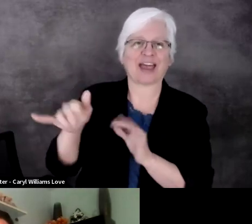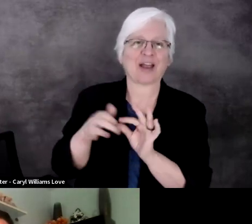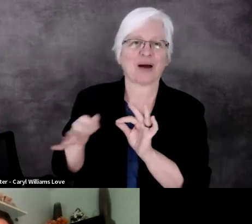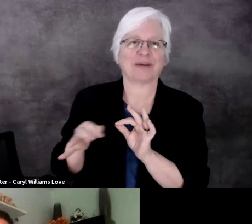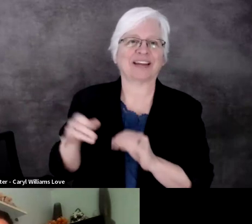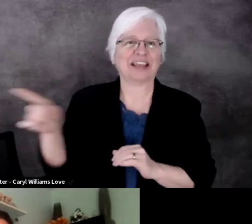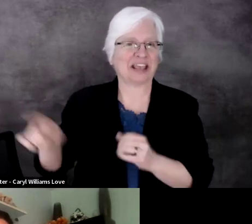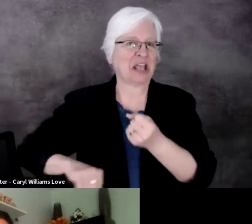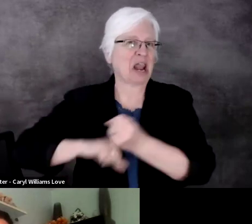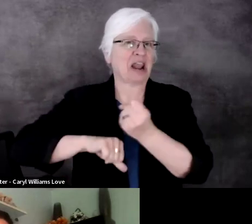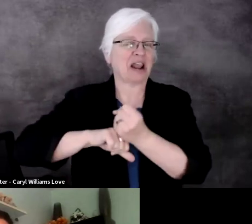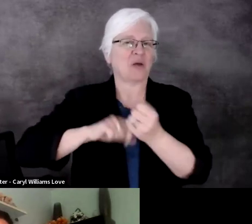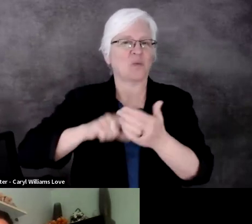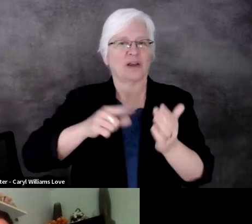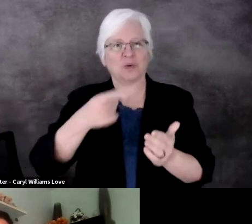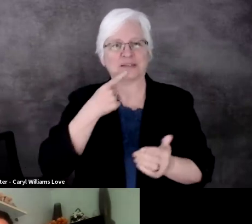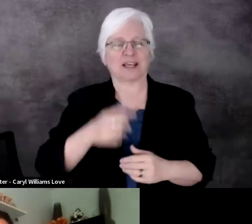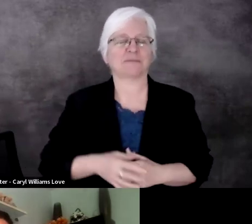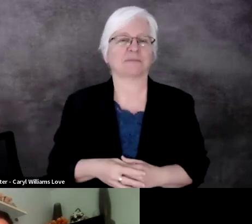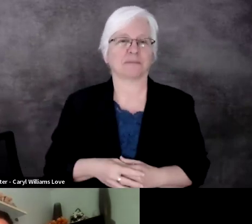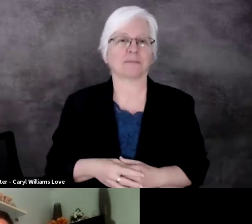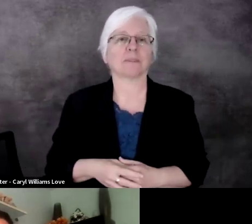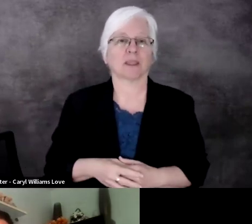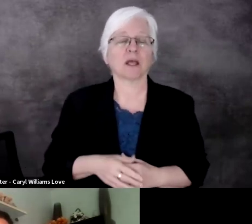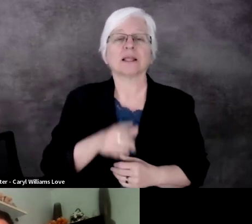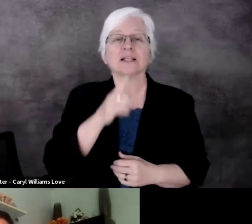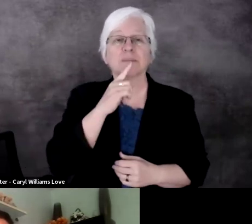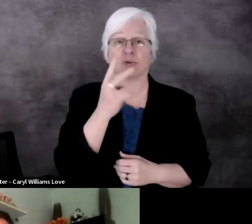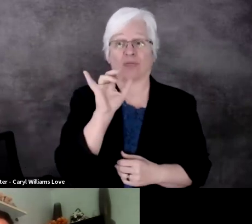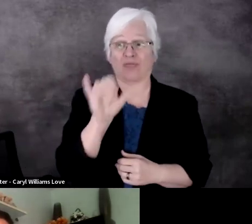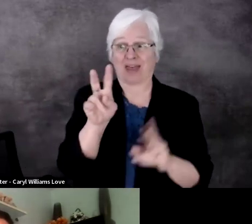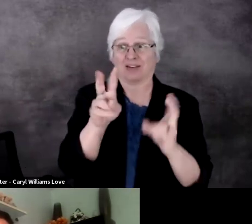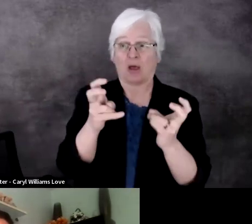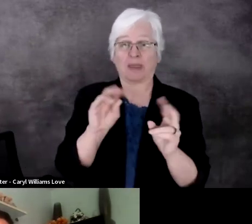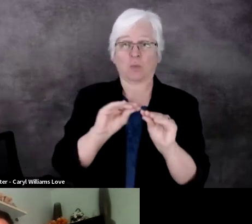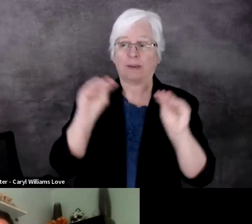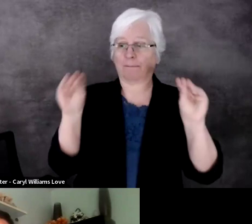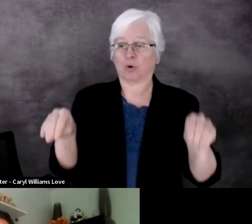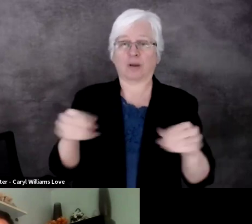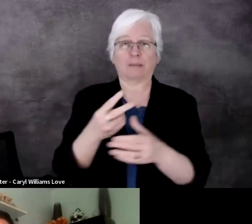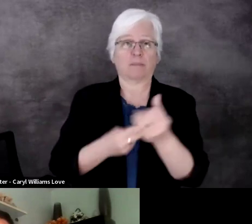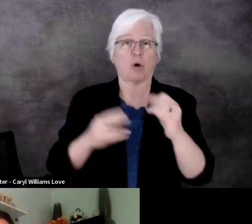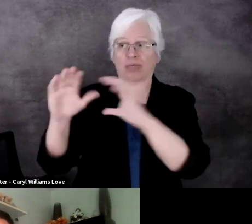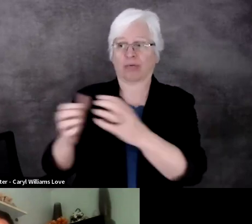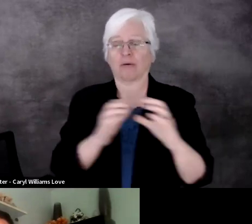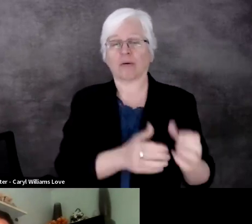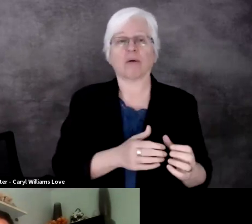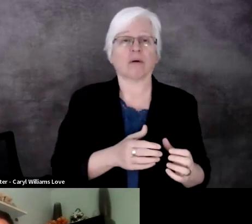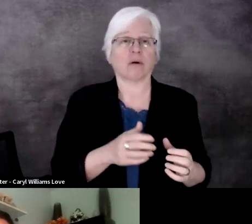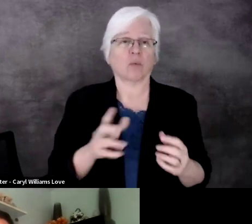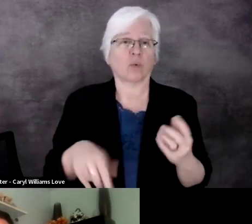what you said. So let's make sure to flag that and talk about that more when we get together next month. I do want